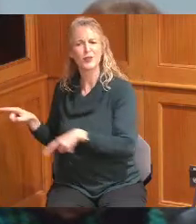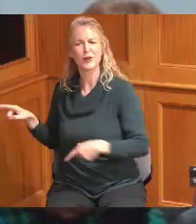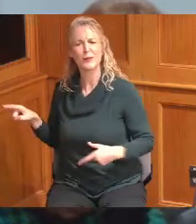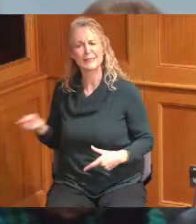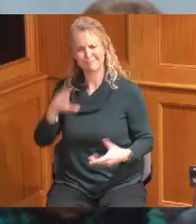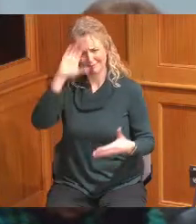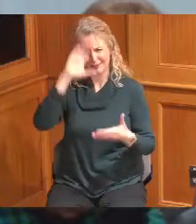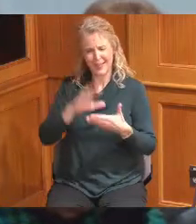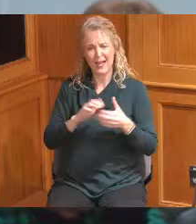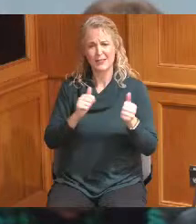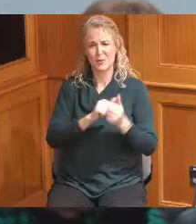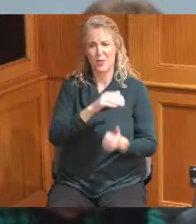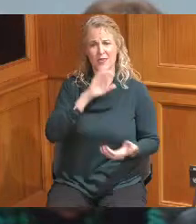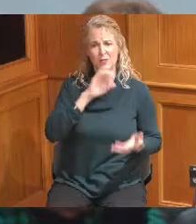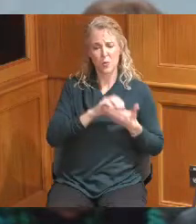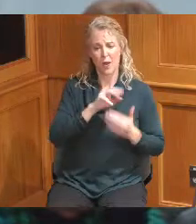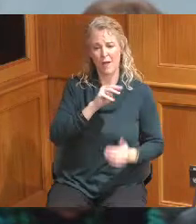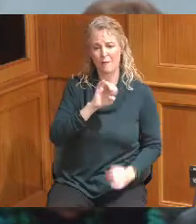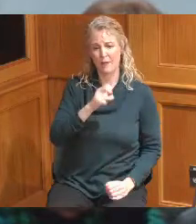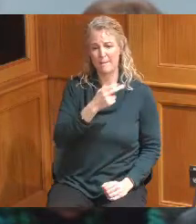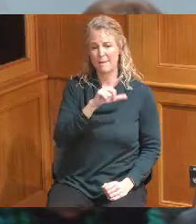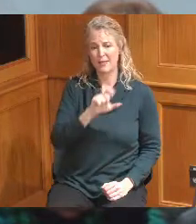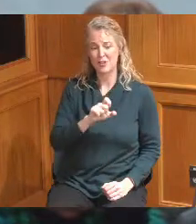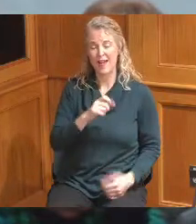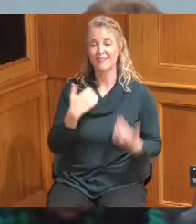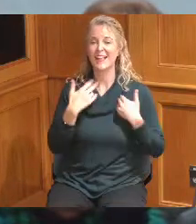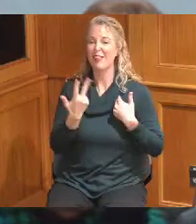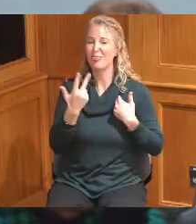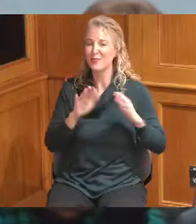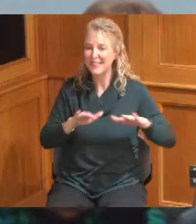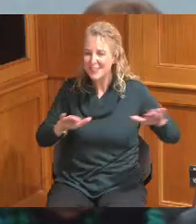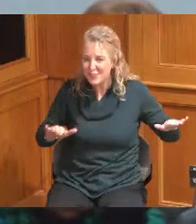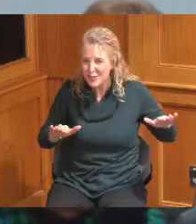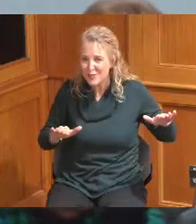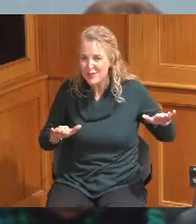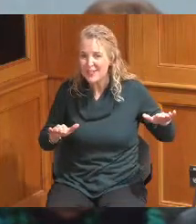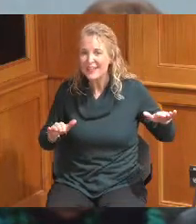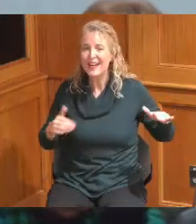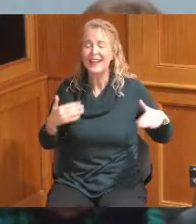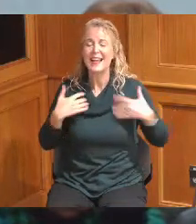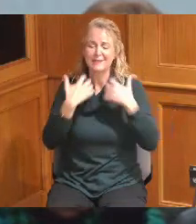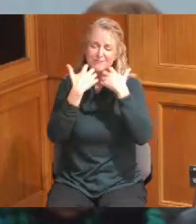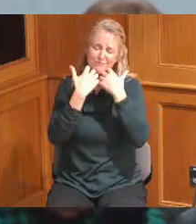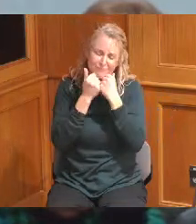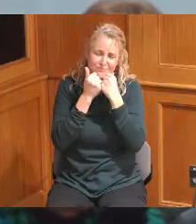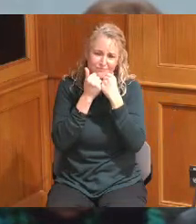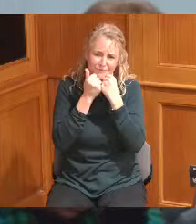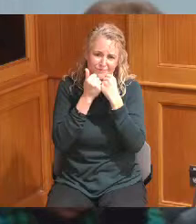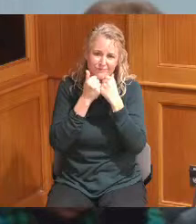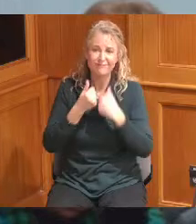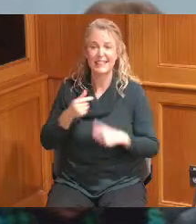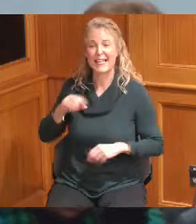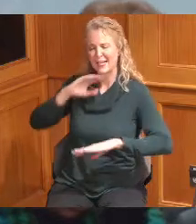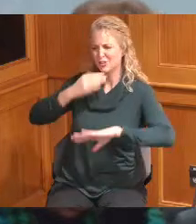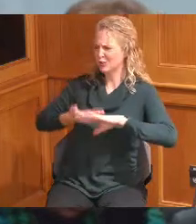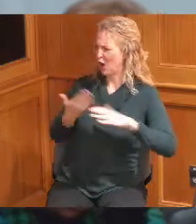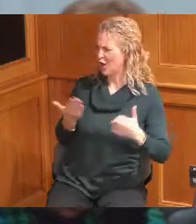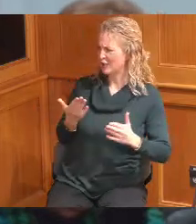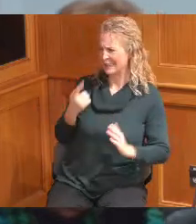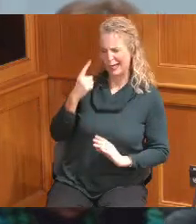to Michelle West Jones and a proud father of 3 and a loving grandfather. And his daughter's here